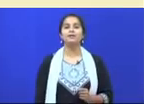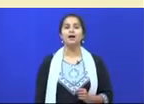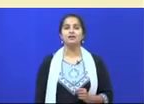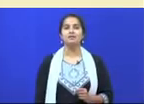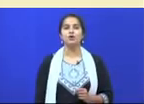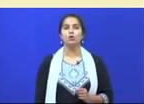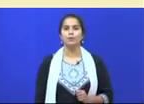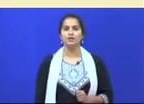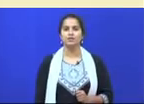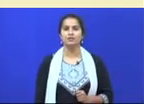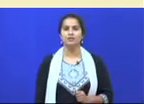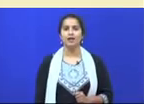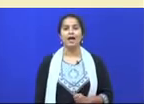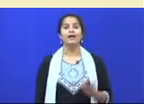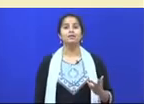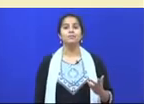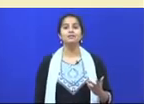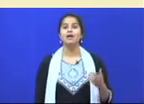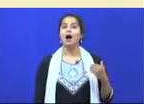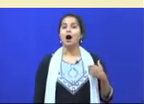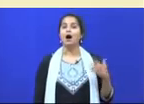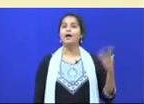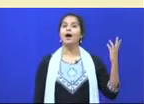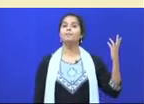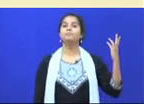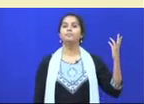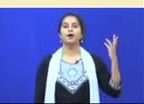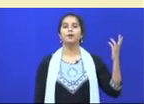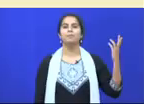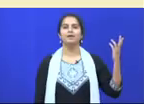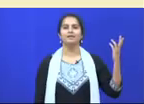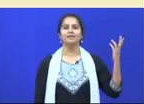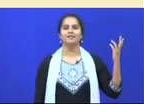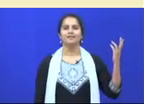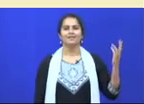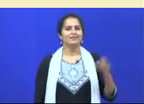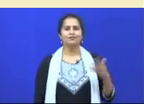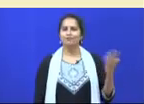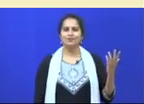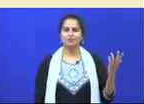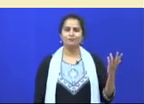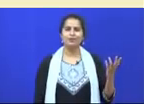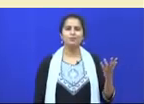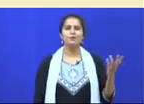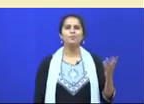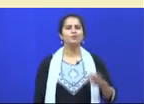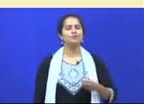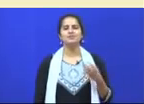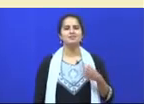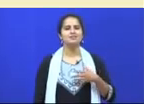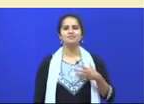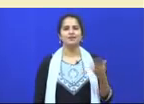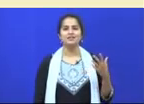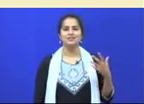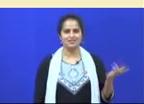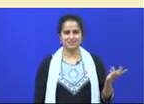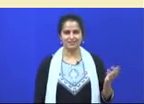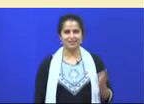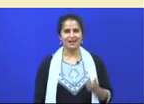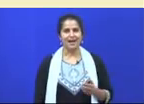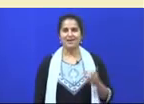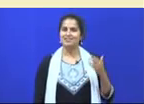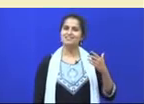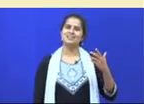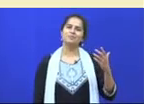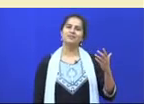from the Brihadaranyaka Upanishad and it means I am Brahman. The philosophical purport of this is